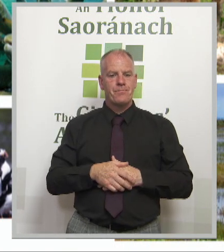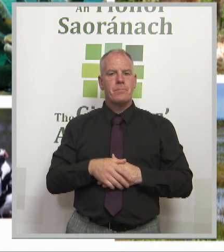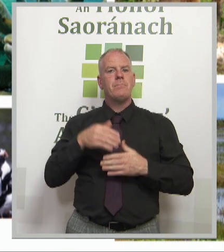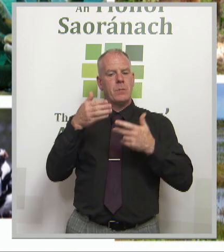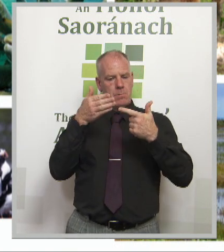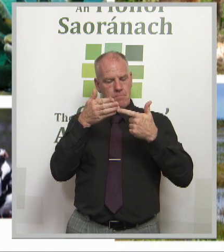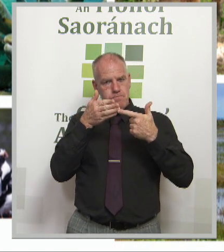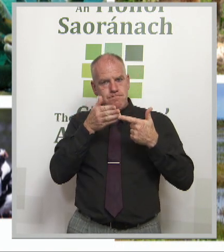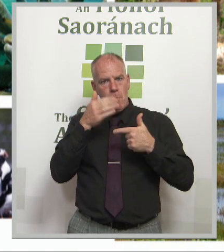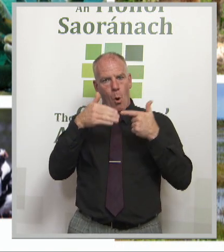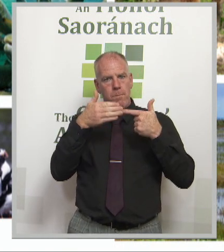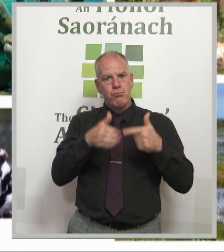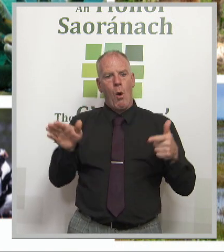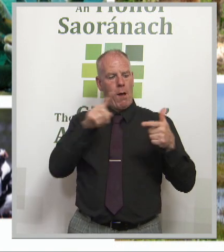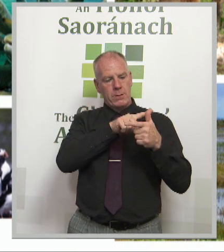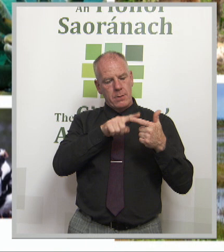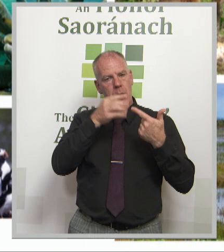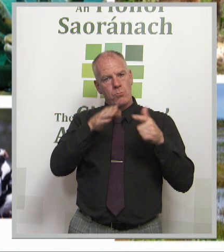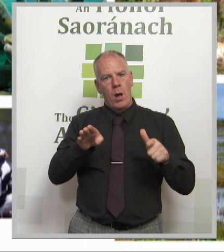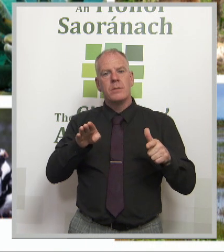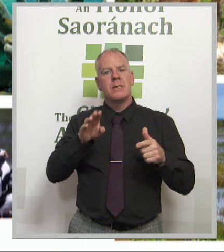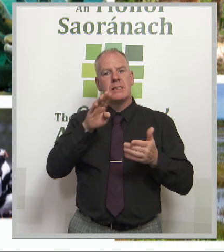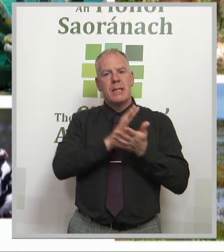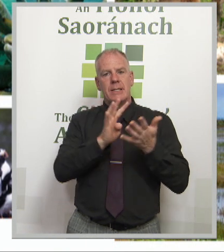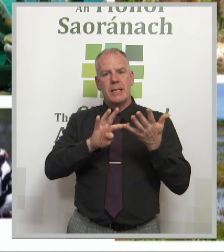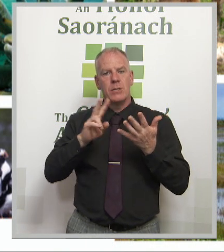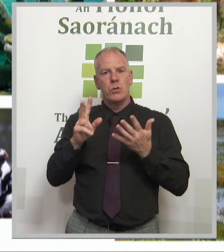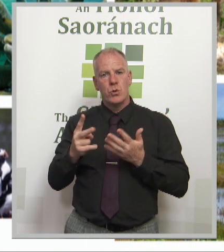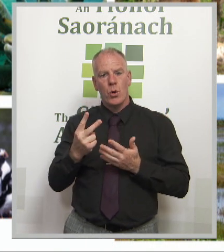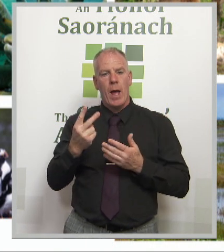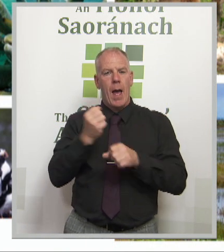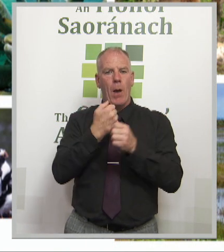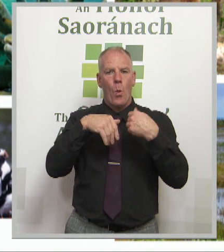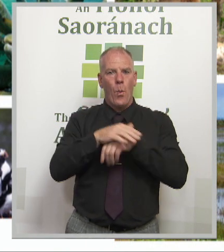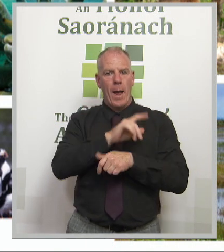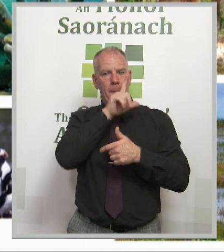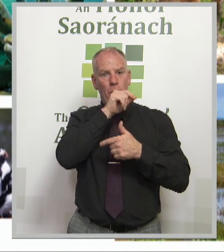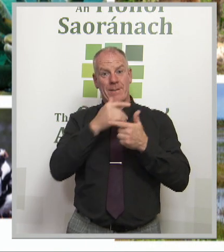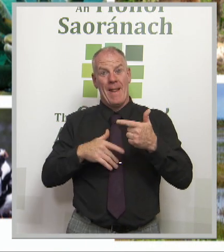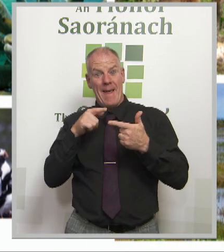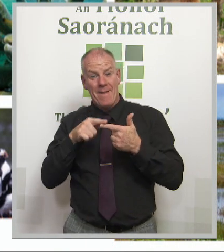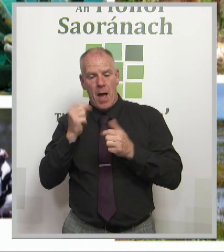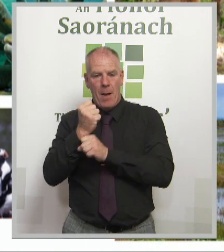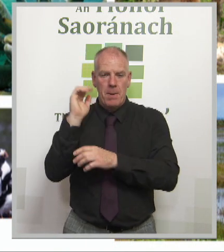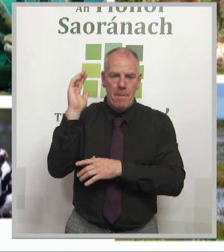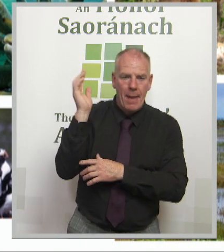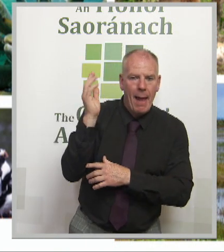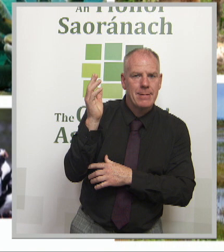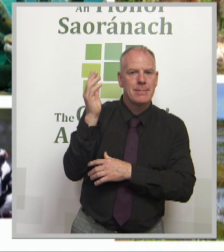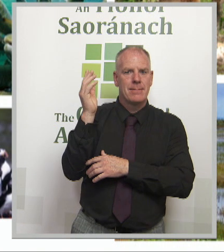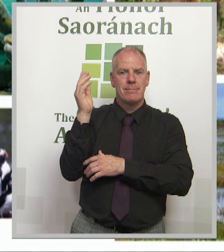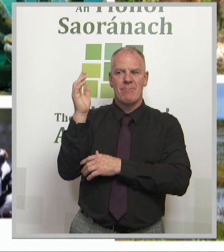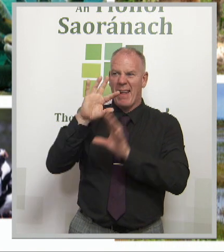in 1992 into a habitats directive. It's about fauna and flora, and also habitats for the first